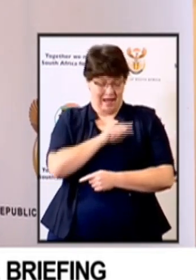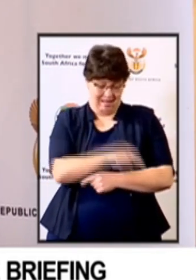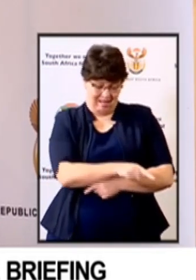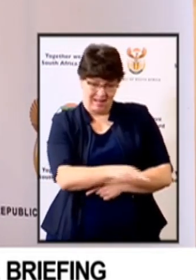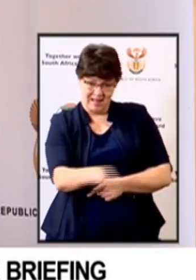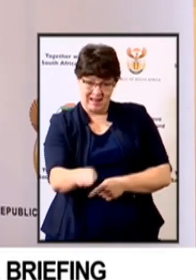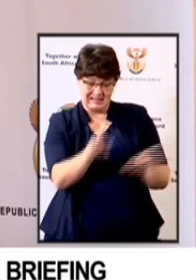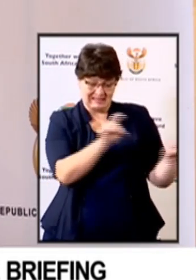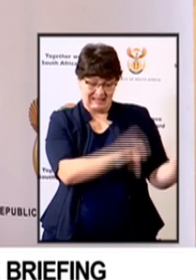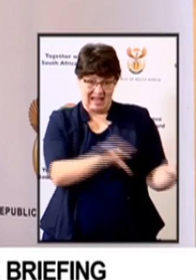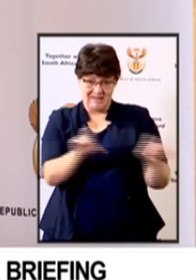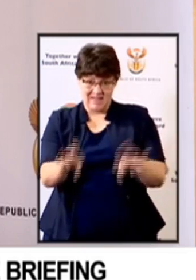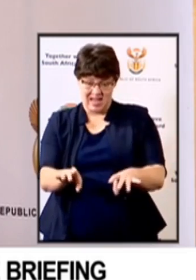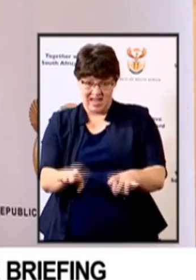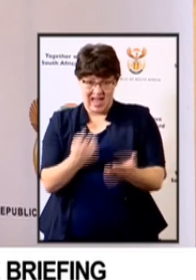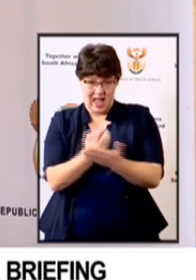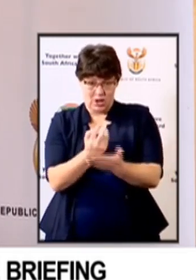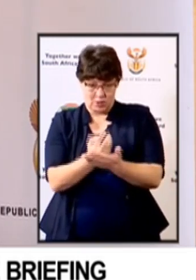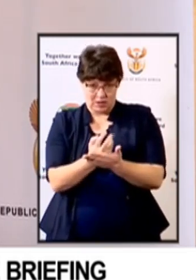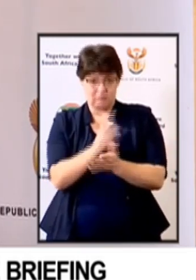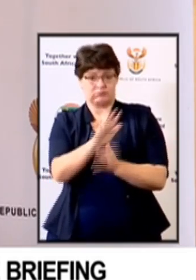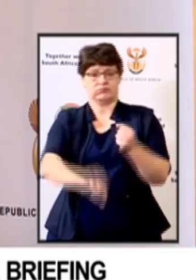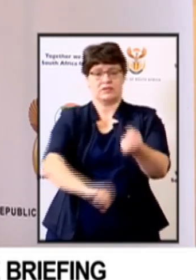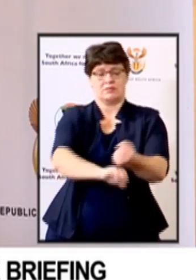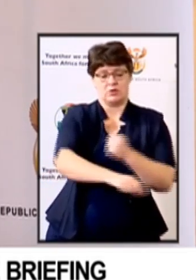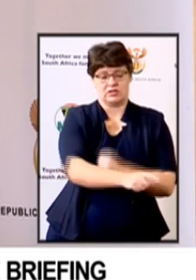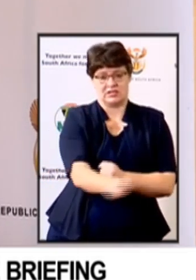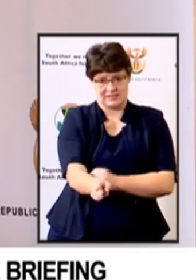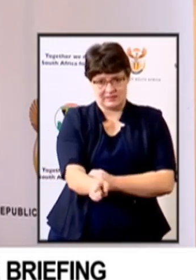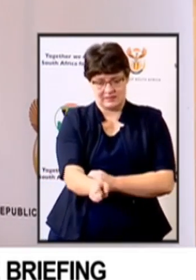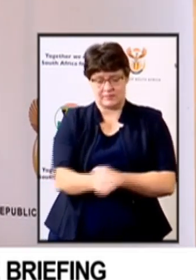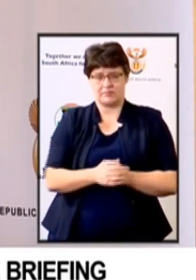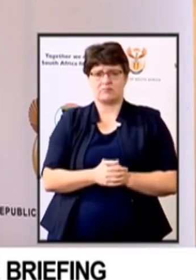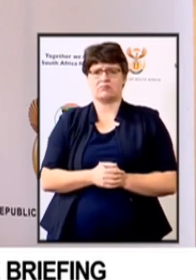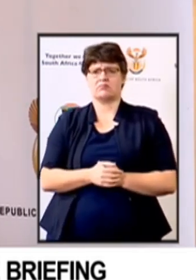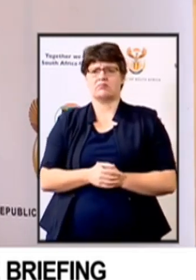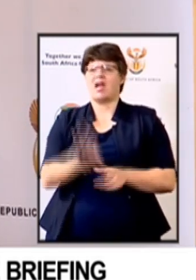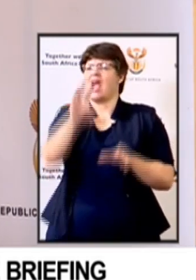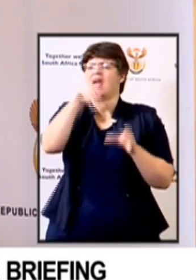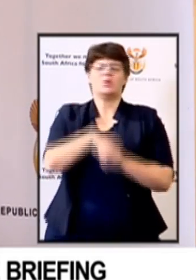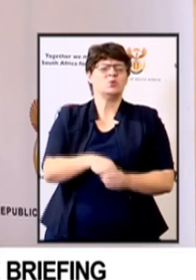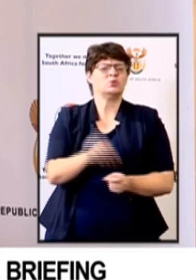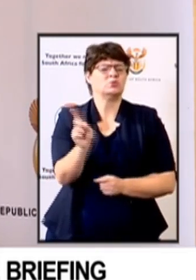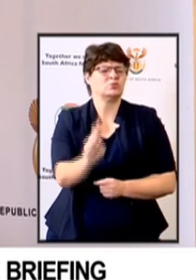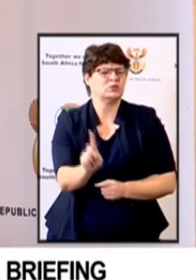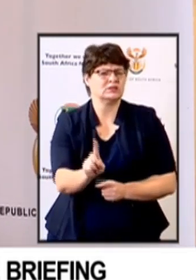that particular sector. And this goes on to include